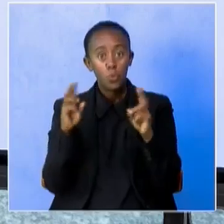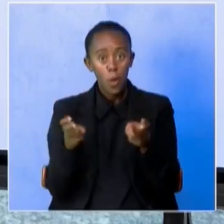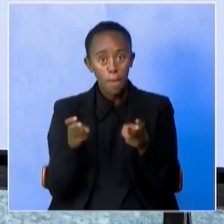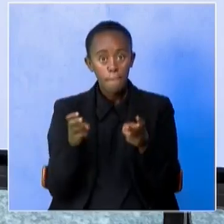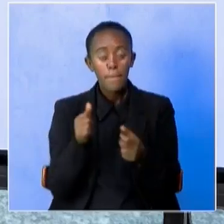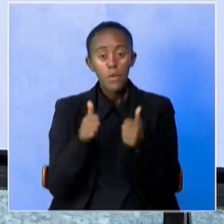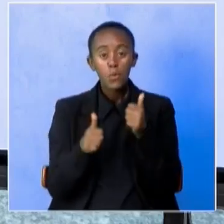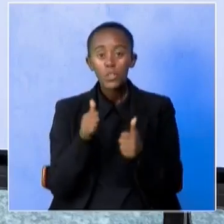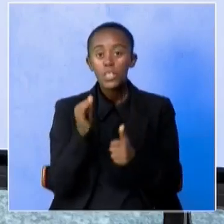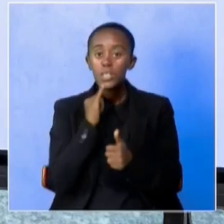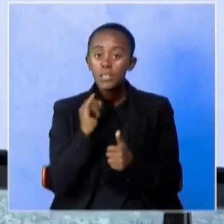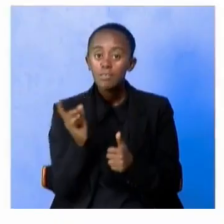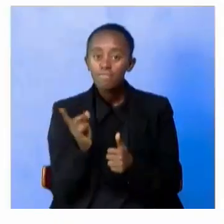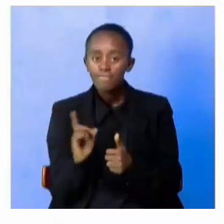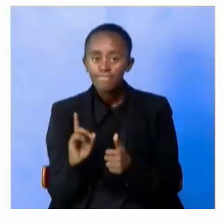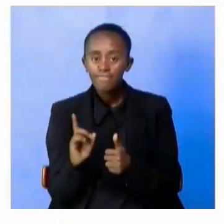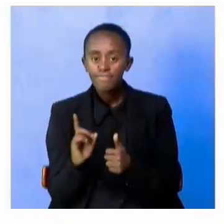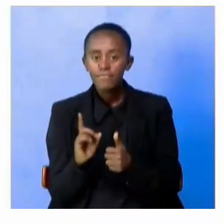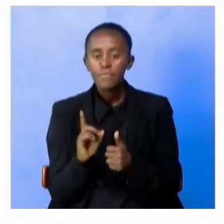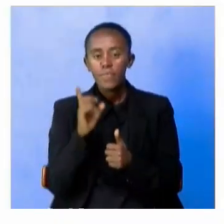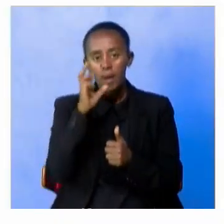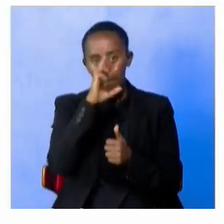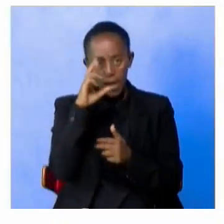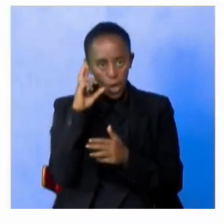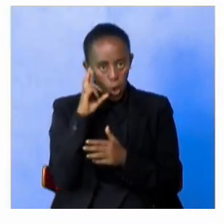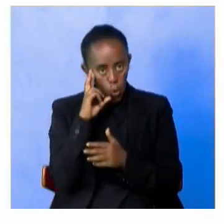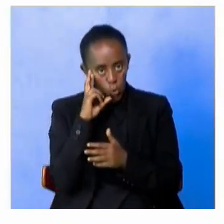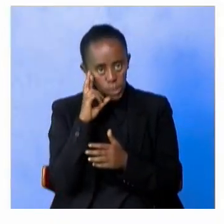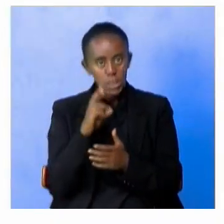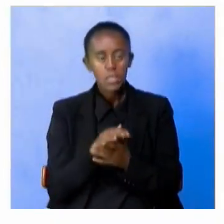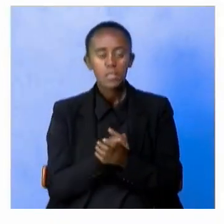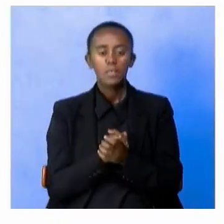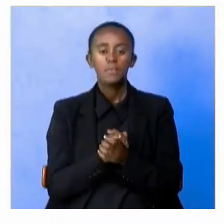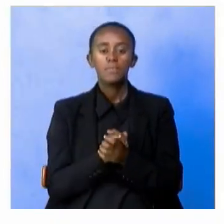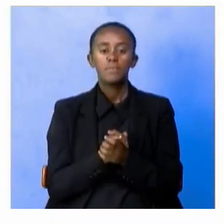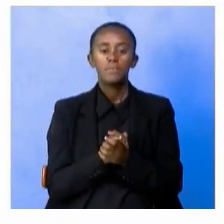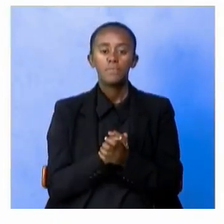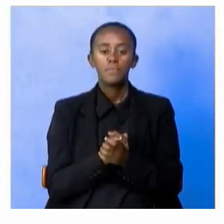which is because,